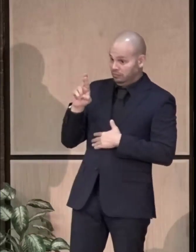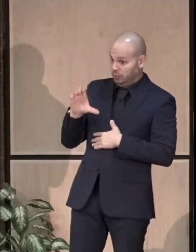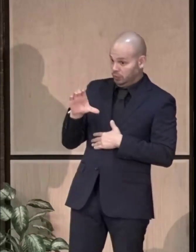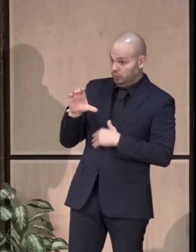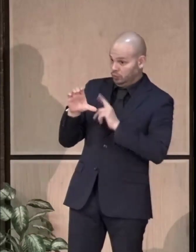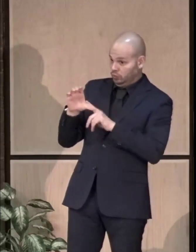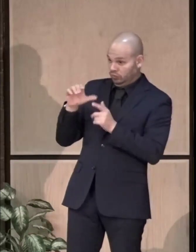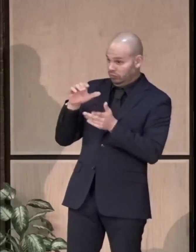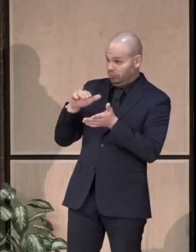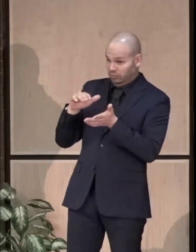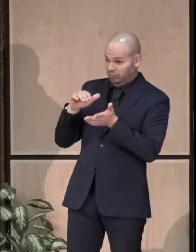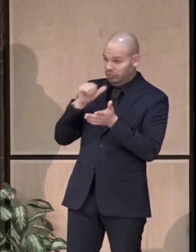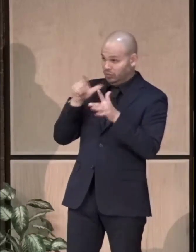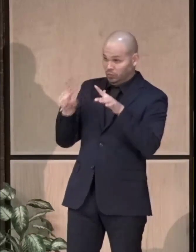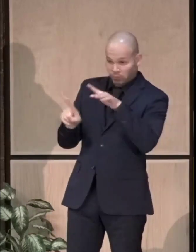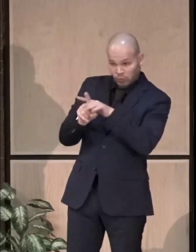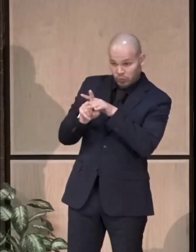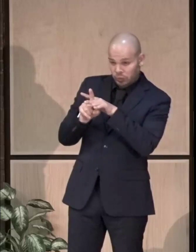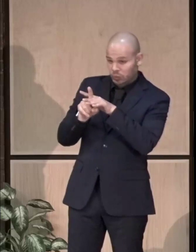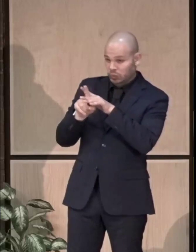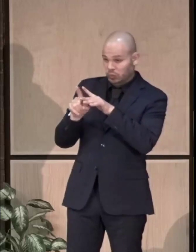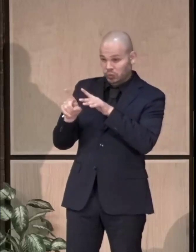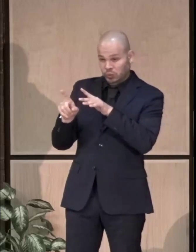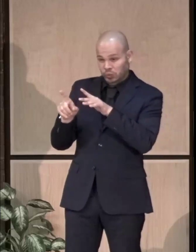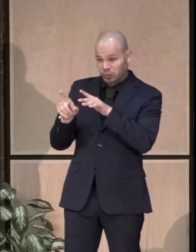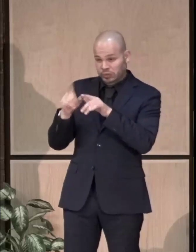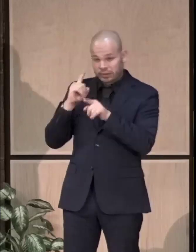I believe he was U'd or unsat for both.